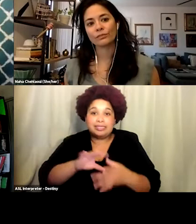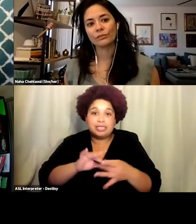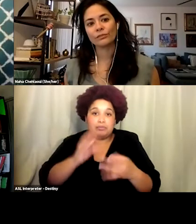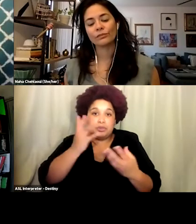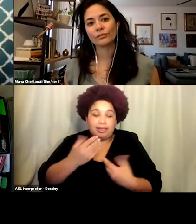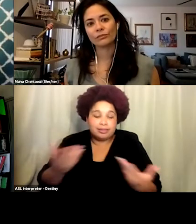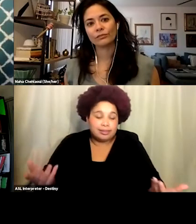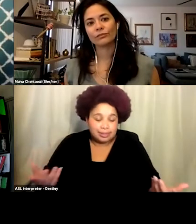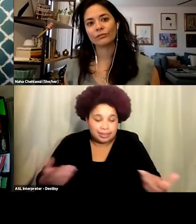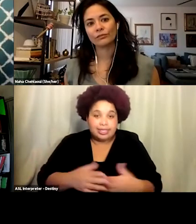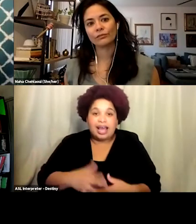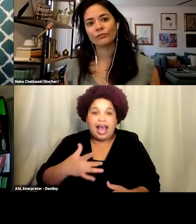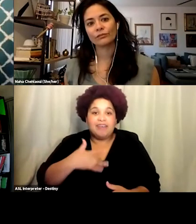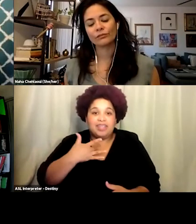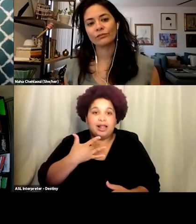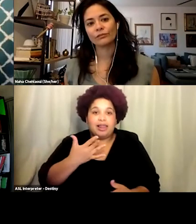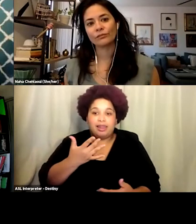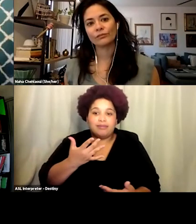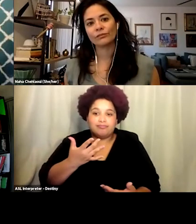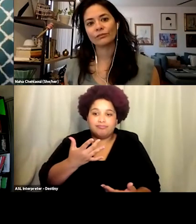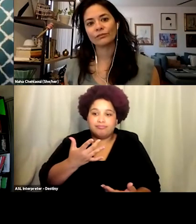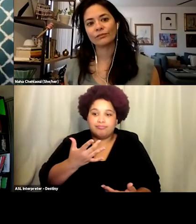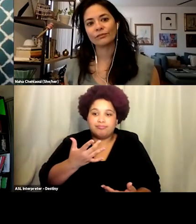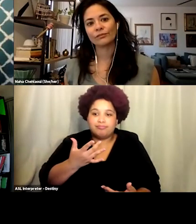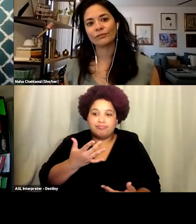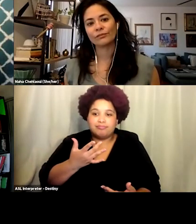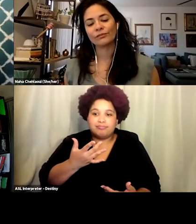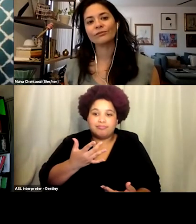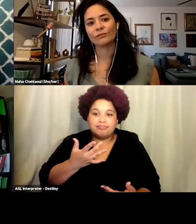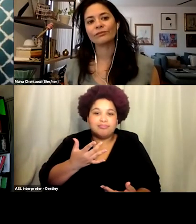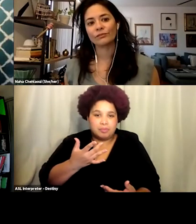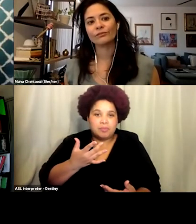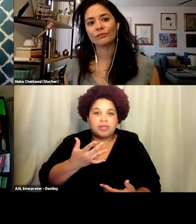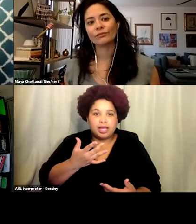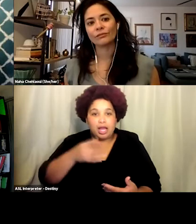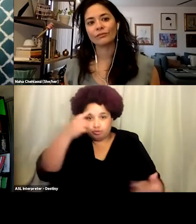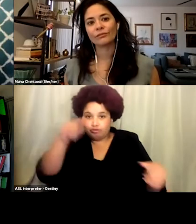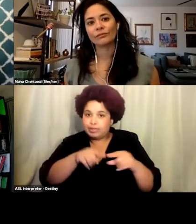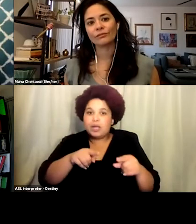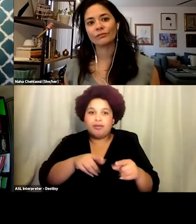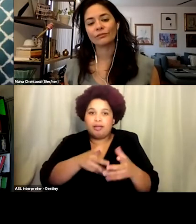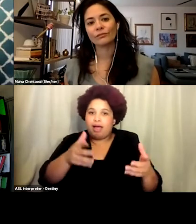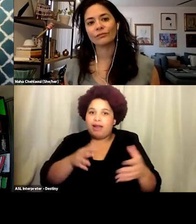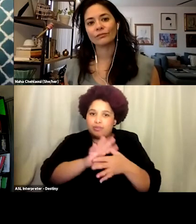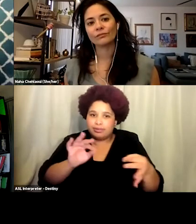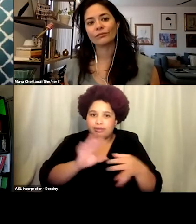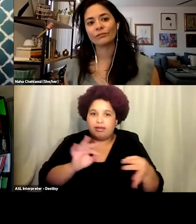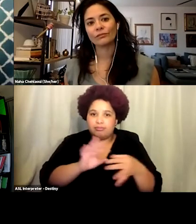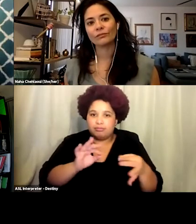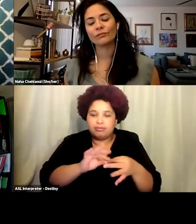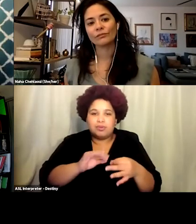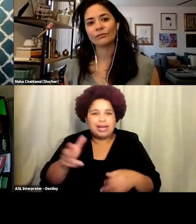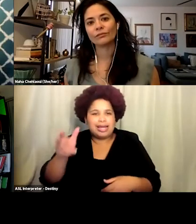stated, and I find myself in agreement with a lot of what he's saying. You know, when I hear